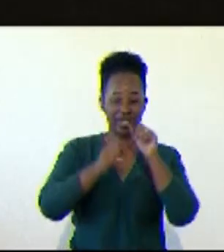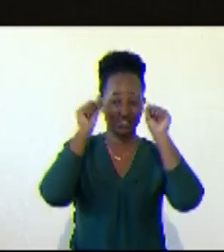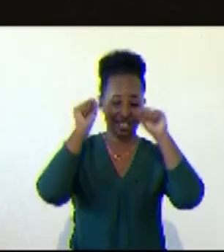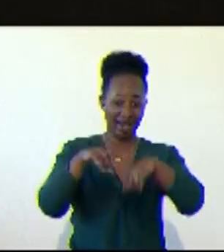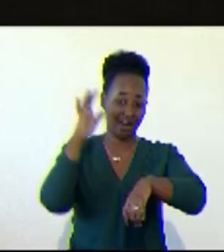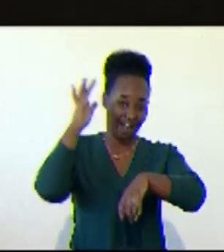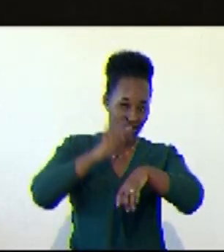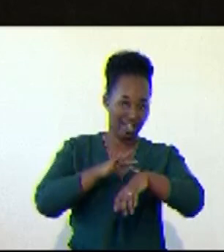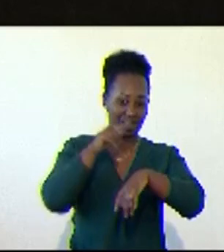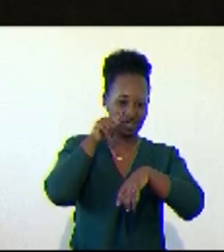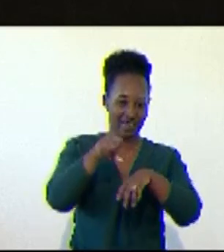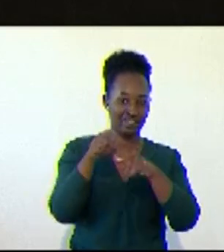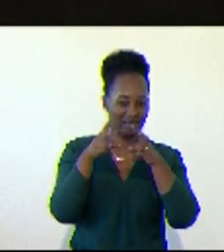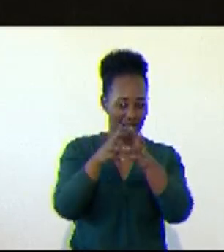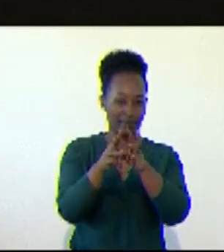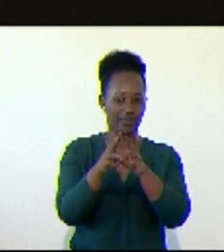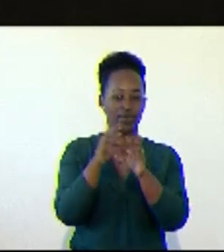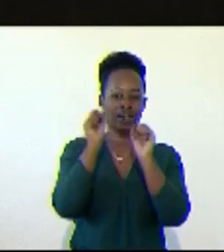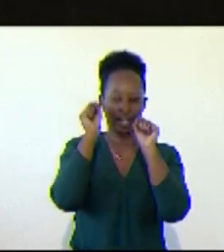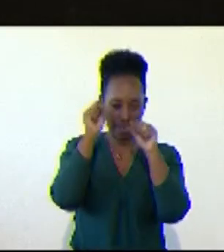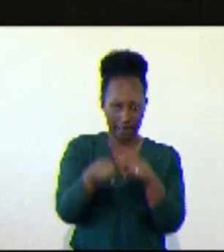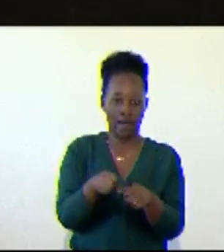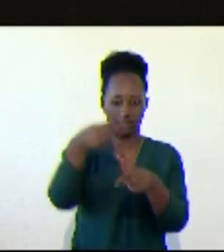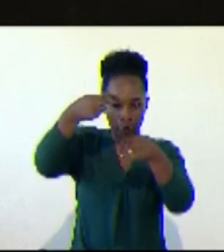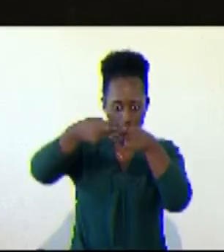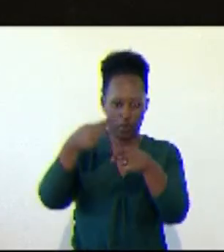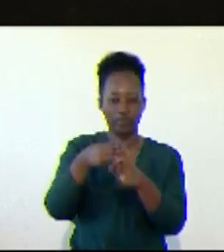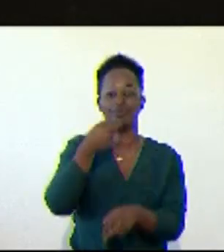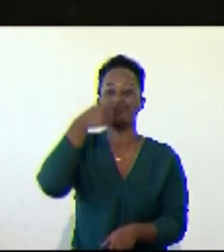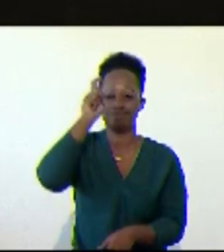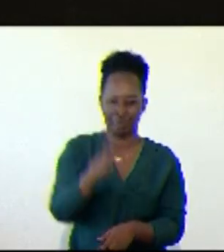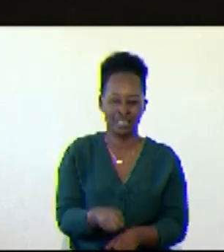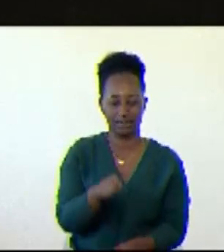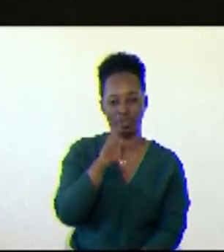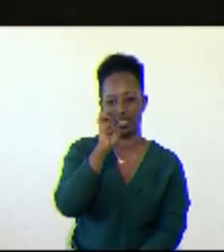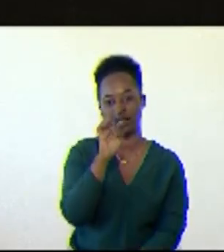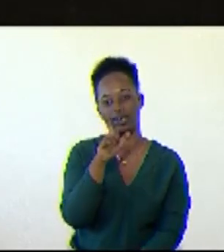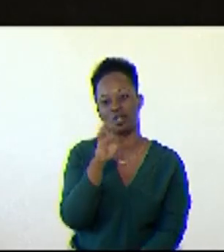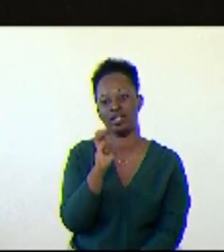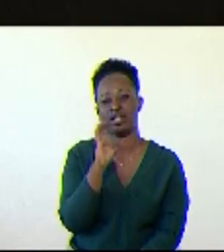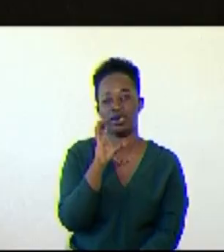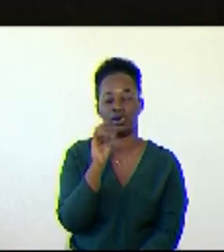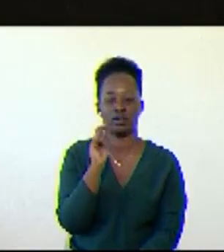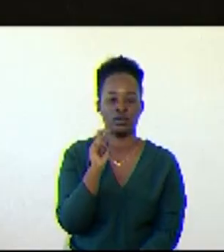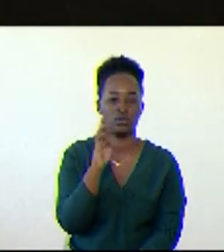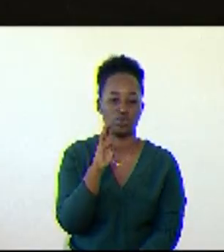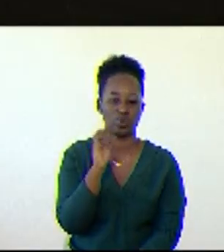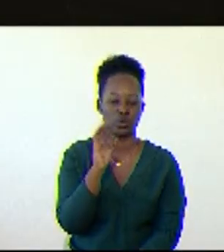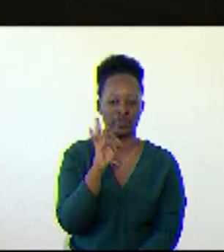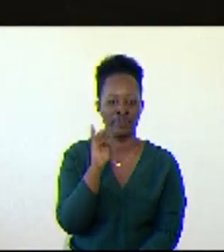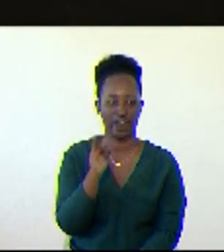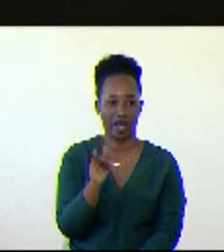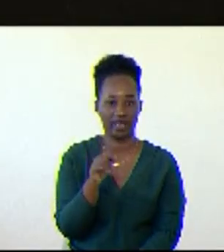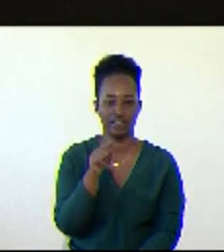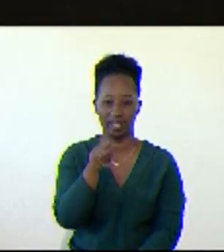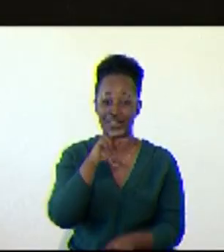attack that site should be an electrophile. Electrophile, which means the one which